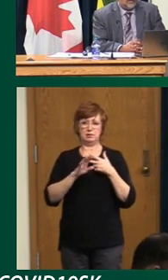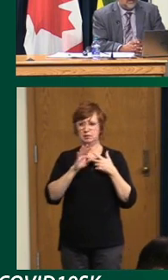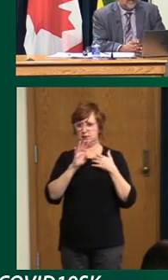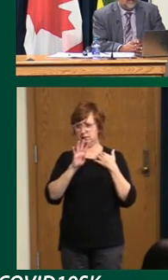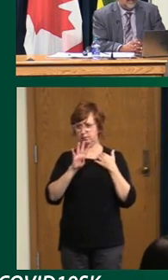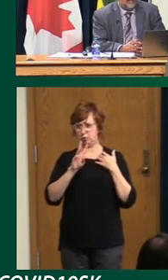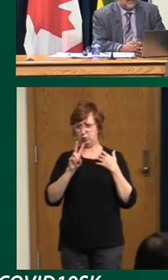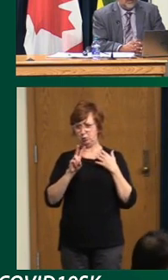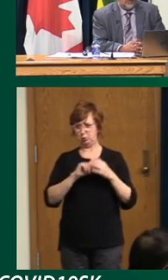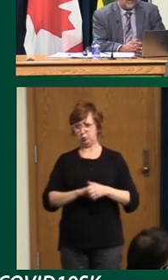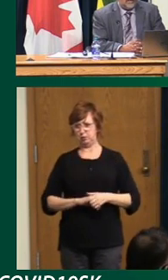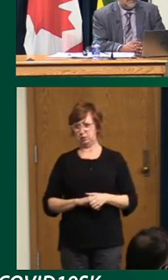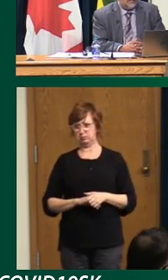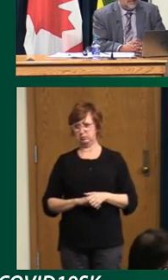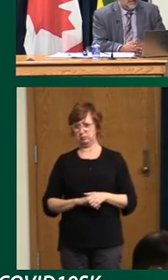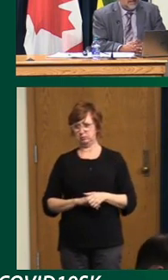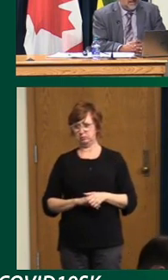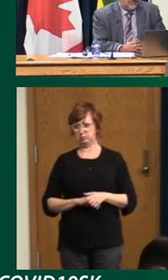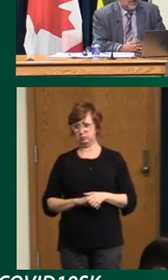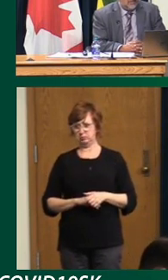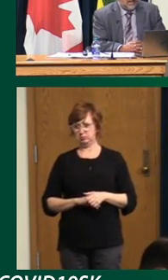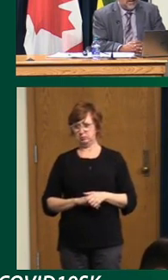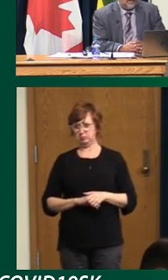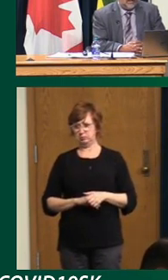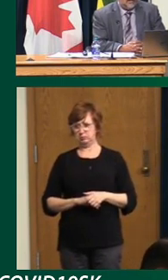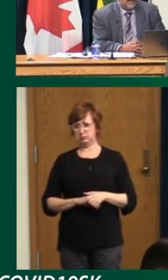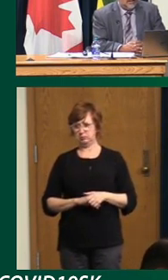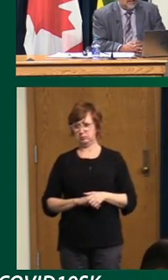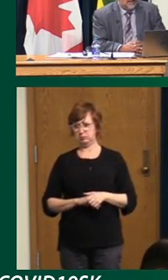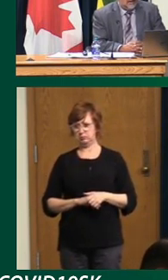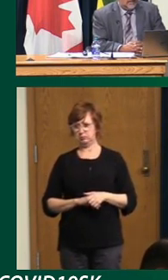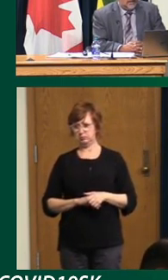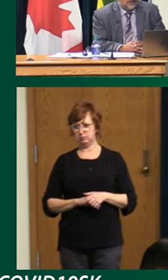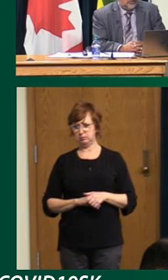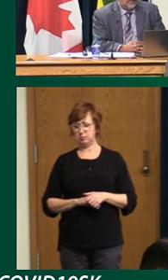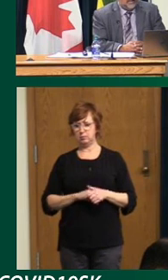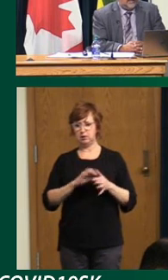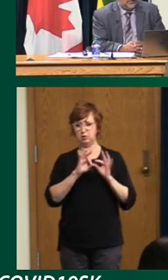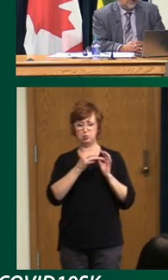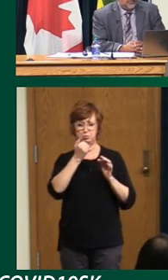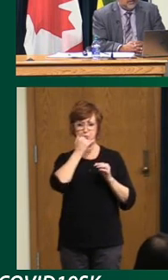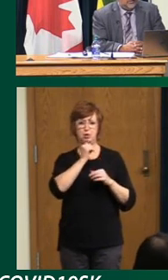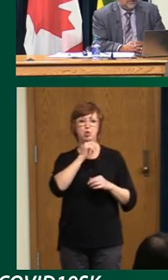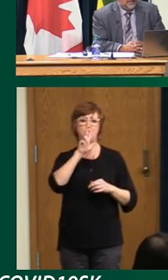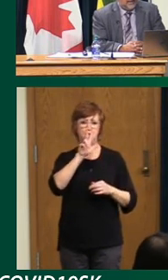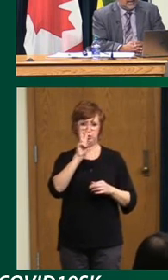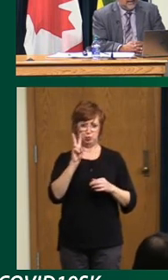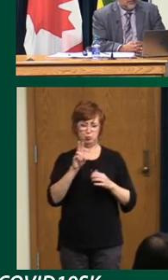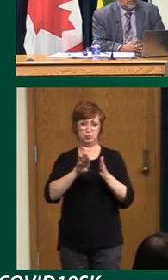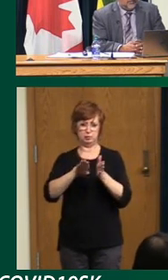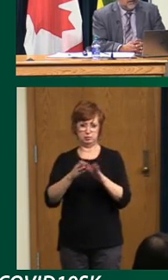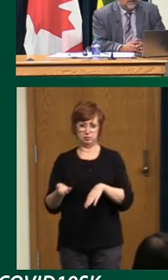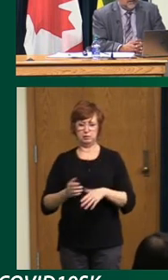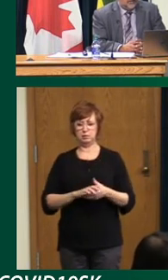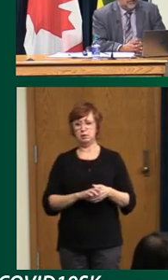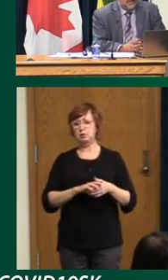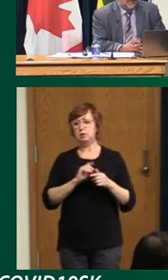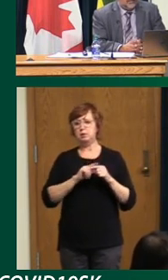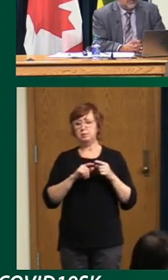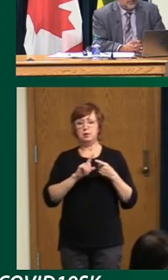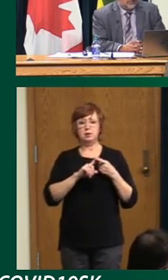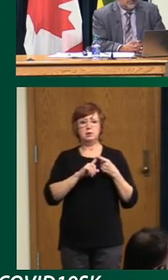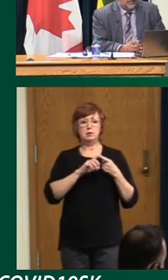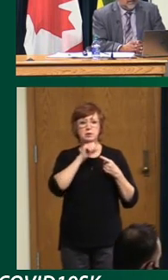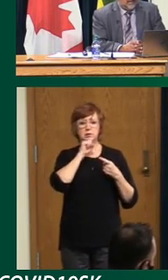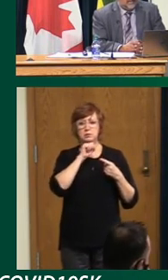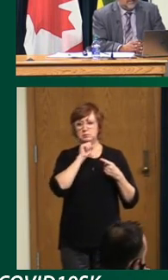in ICU under 19, no deaths. Thankfully, we have had 2 deaths in 20 to 39 age group, 3